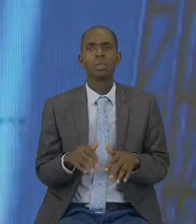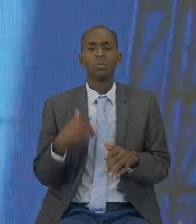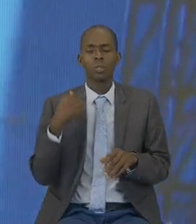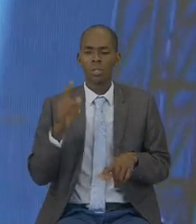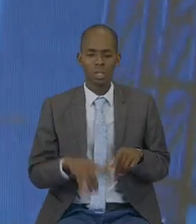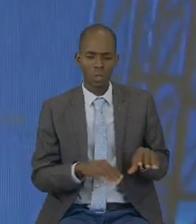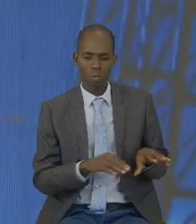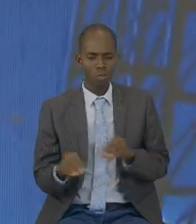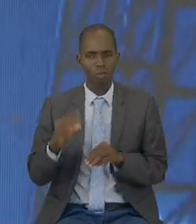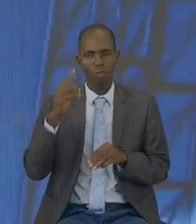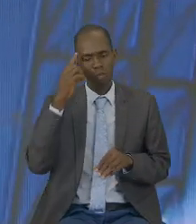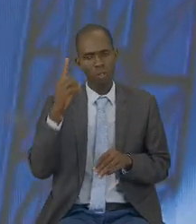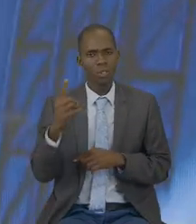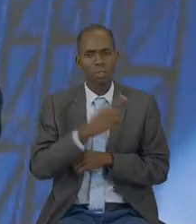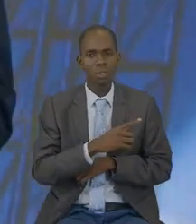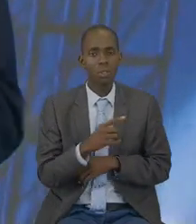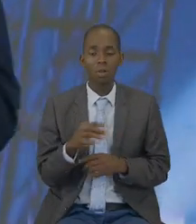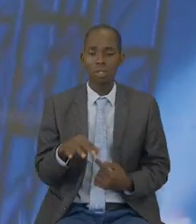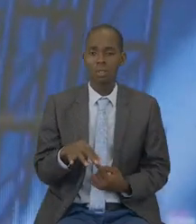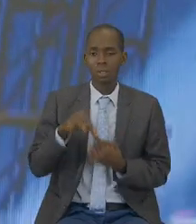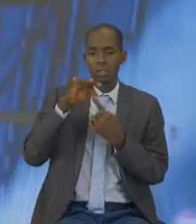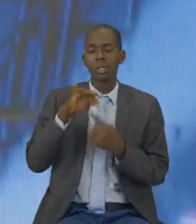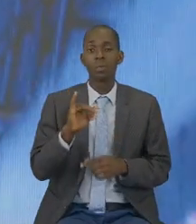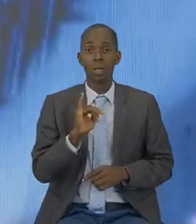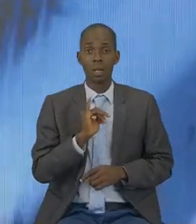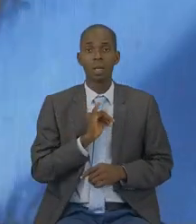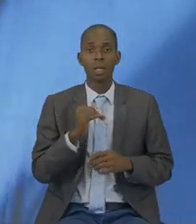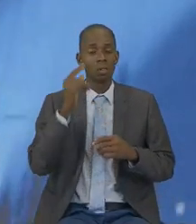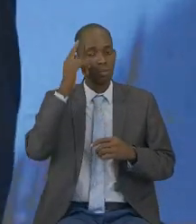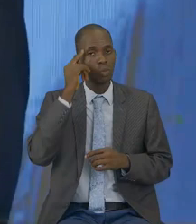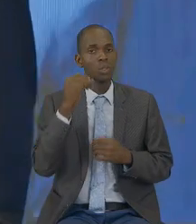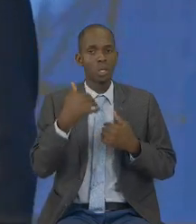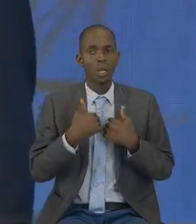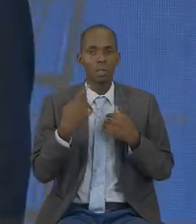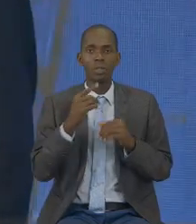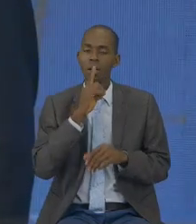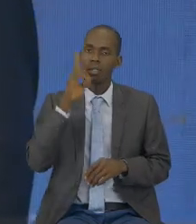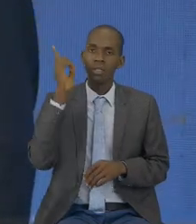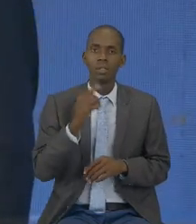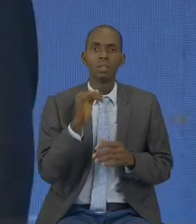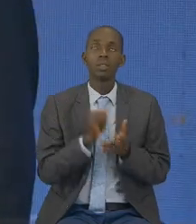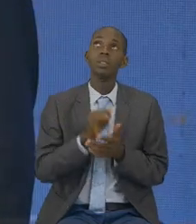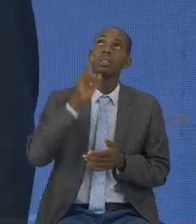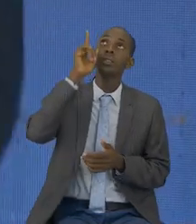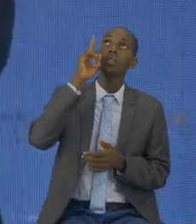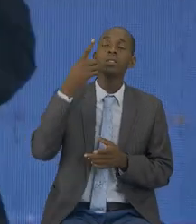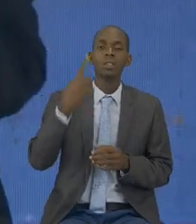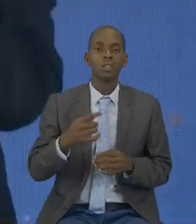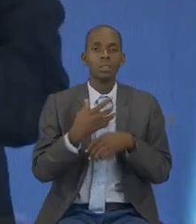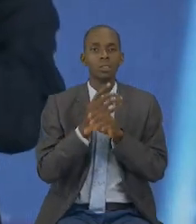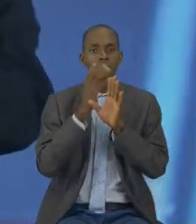further except I have the assurance that He, the creator of the heavens and the